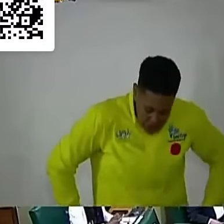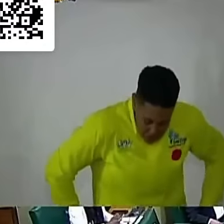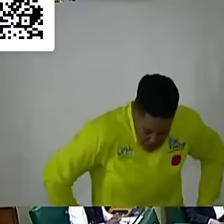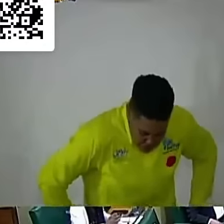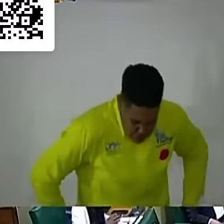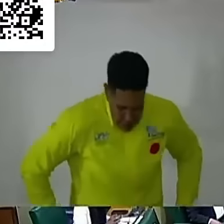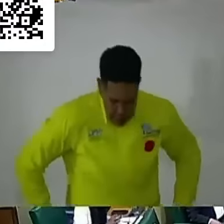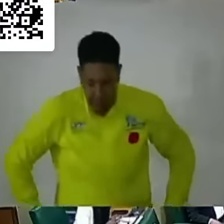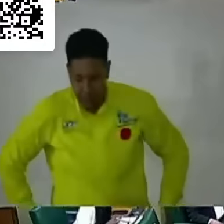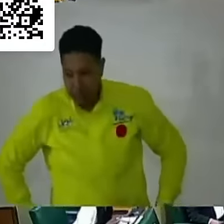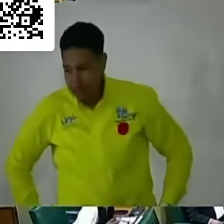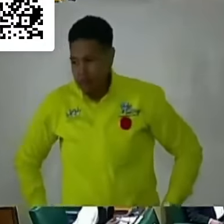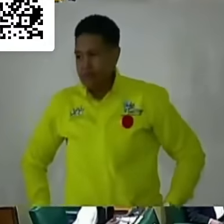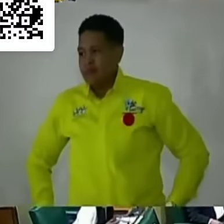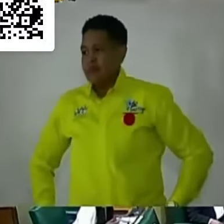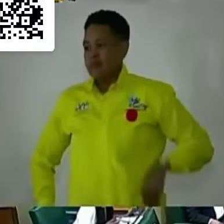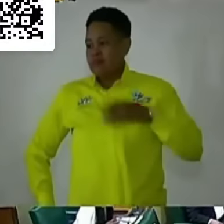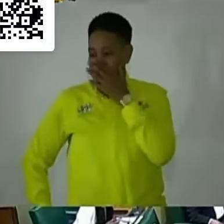House Leader.